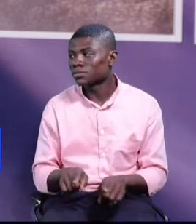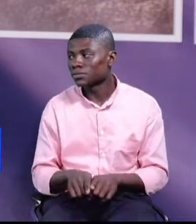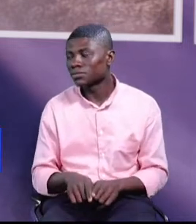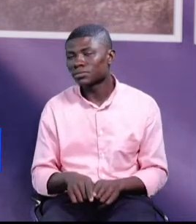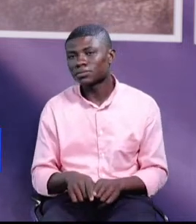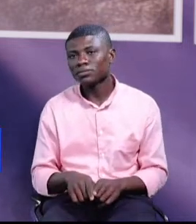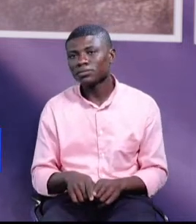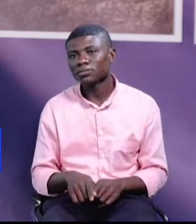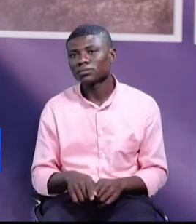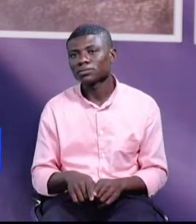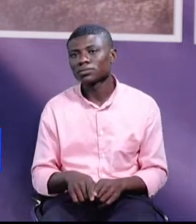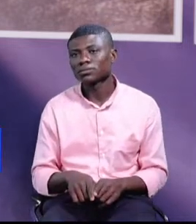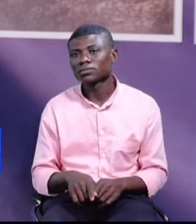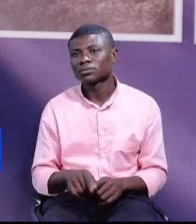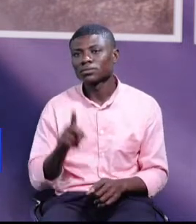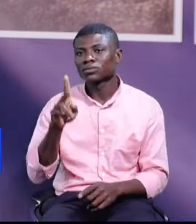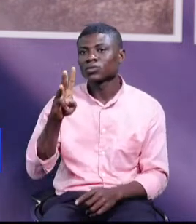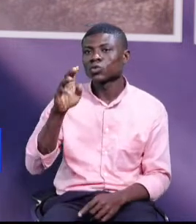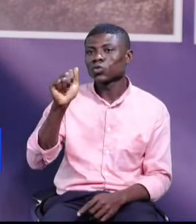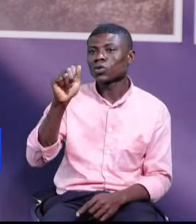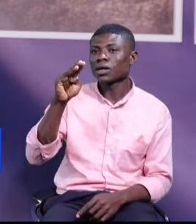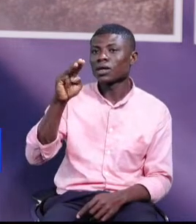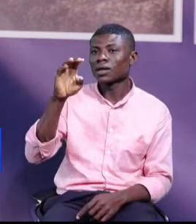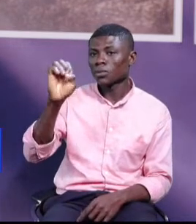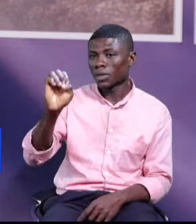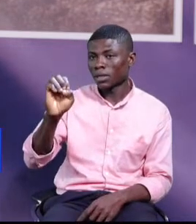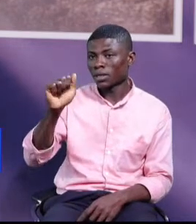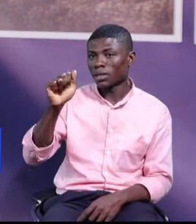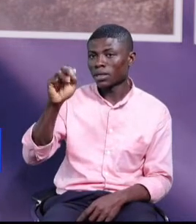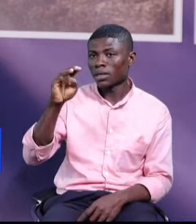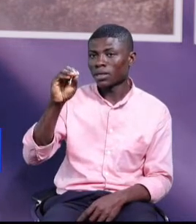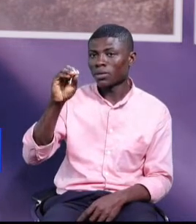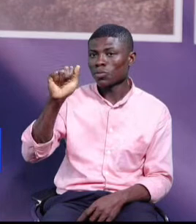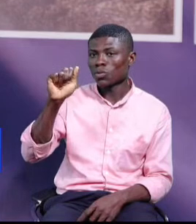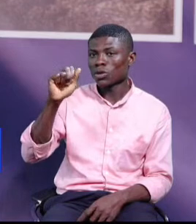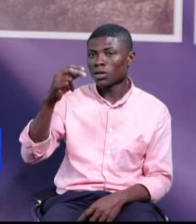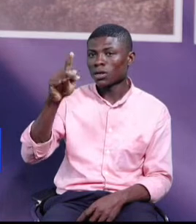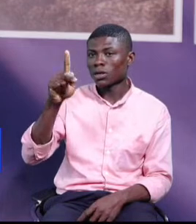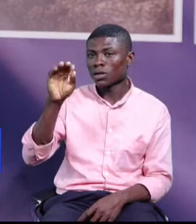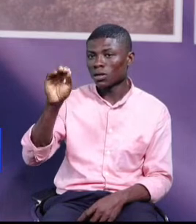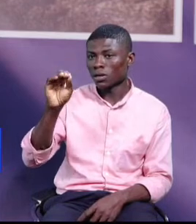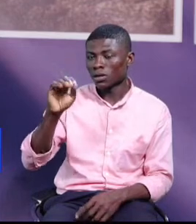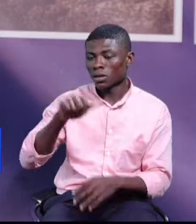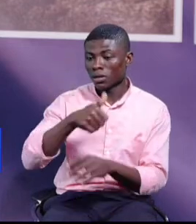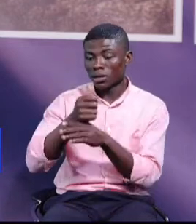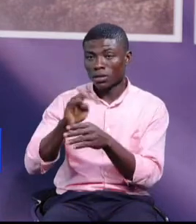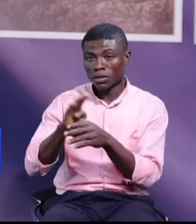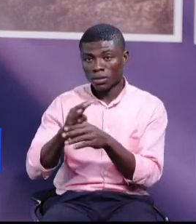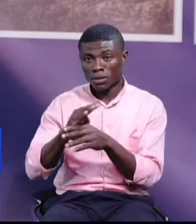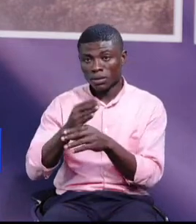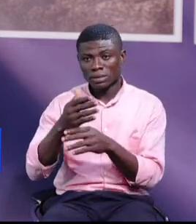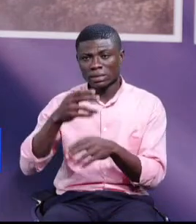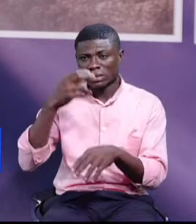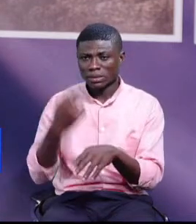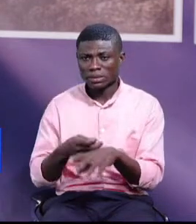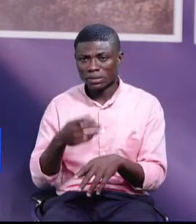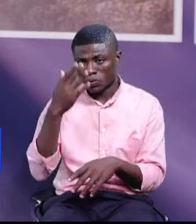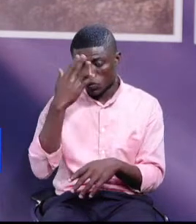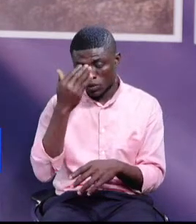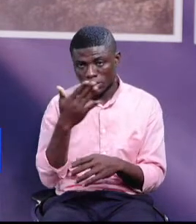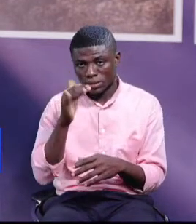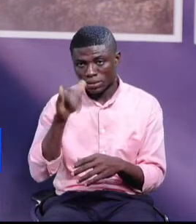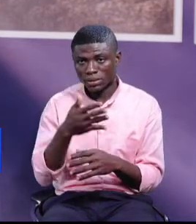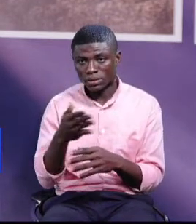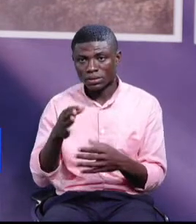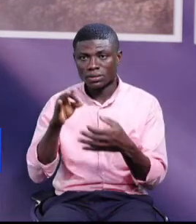And Kwame Amwako is saying setting up business is quite a daunting task due to the micro